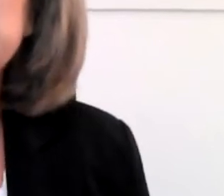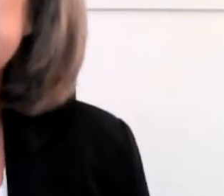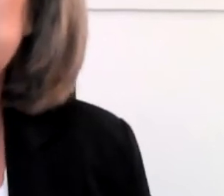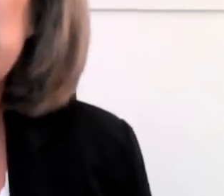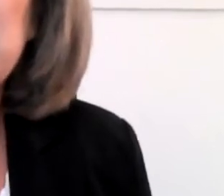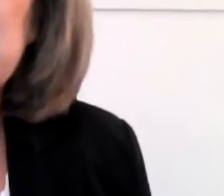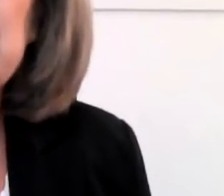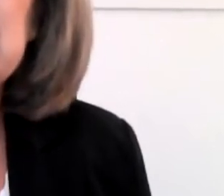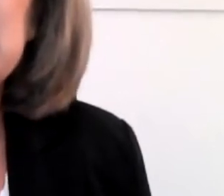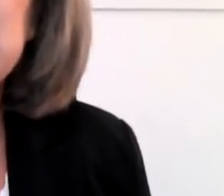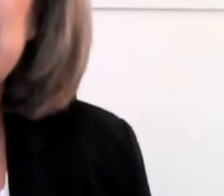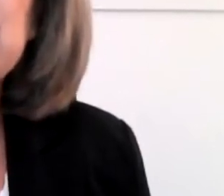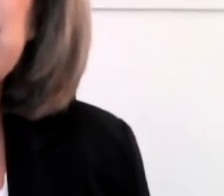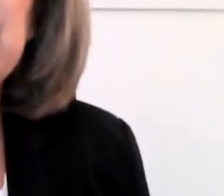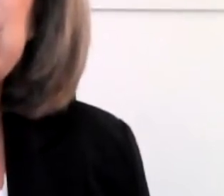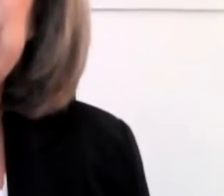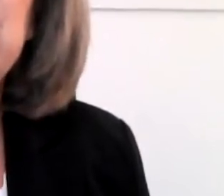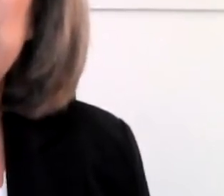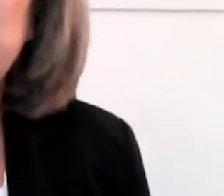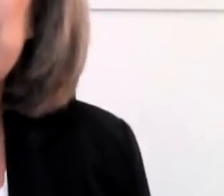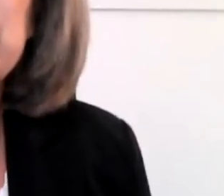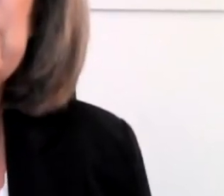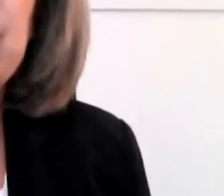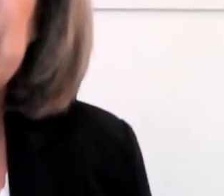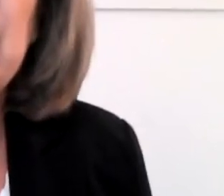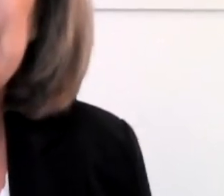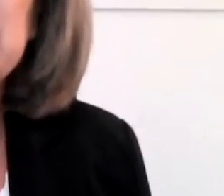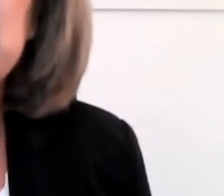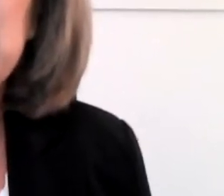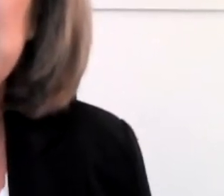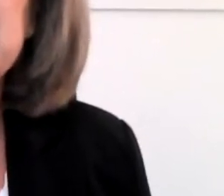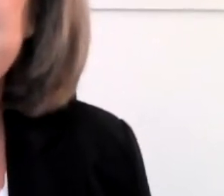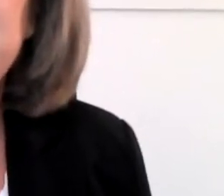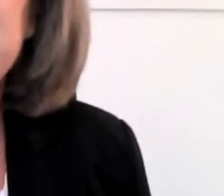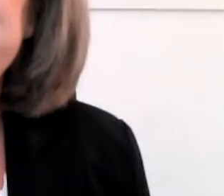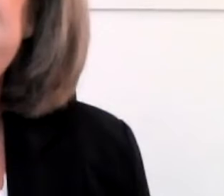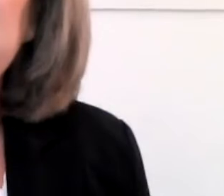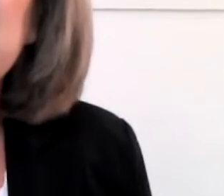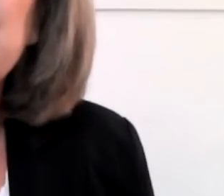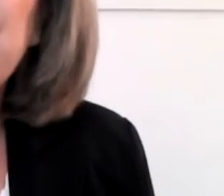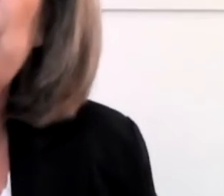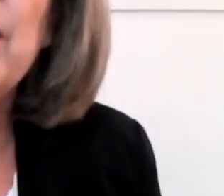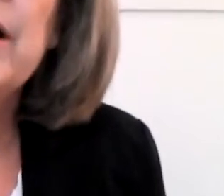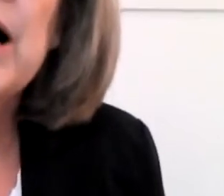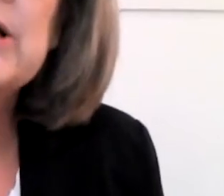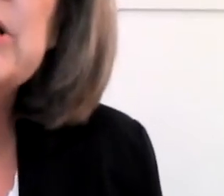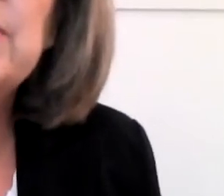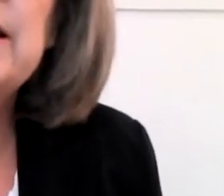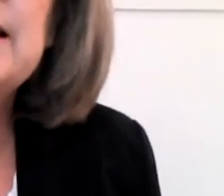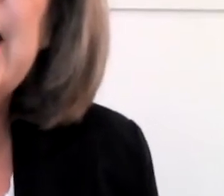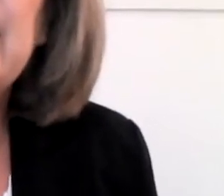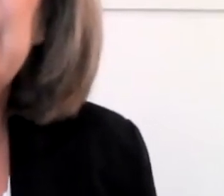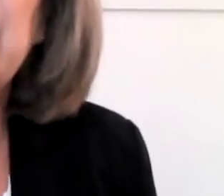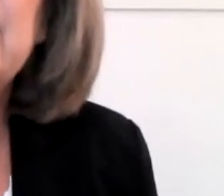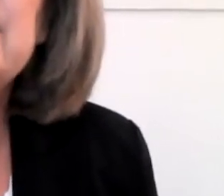generation, or chronic illness in the child generation, or issues of neglect, those kinds of things. But one of the cautions we